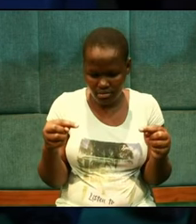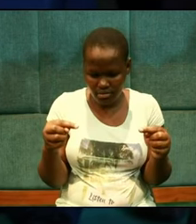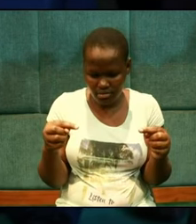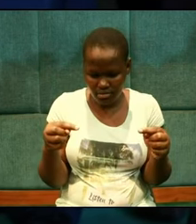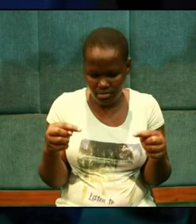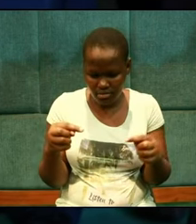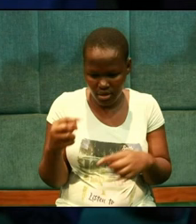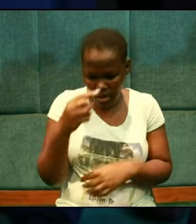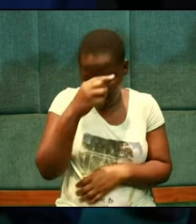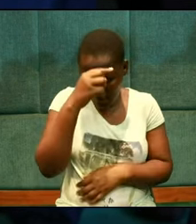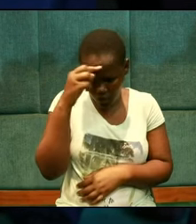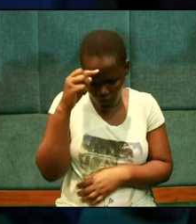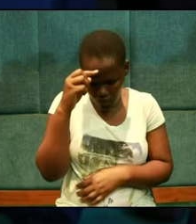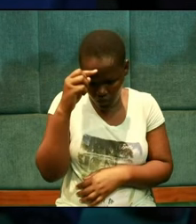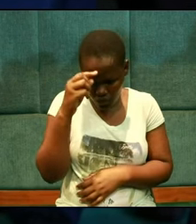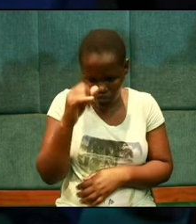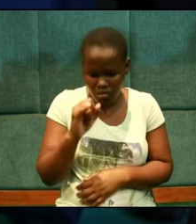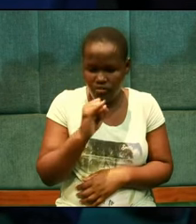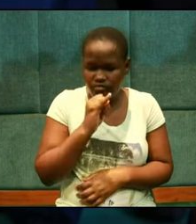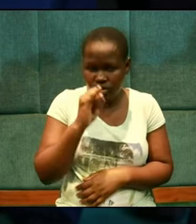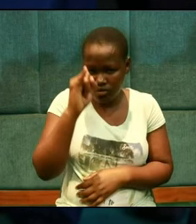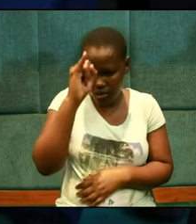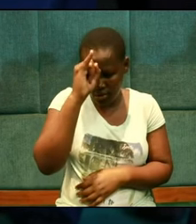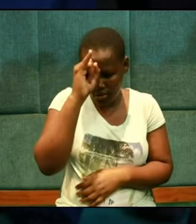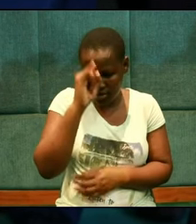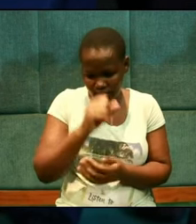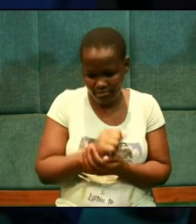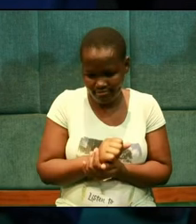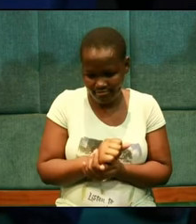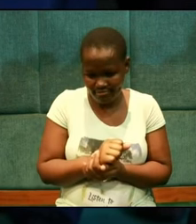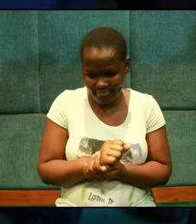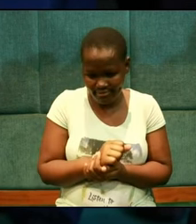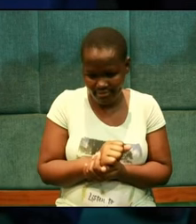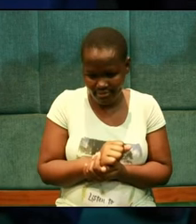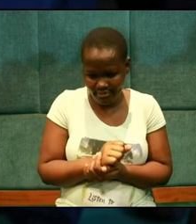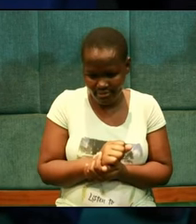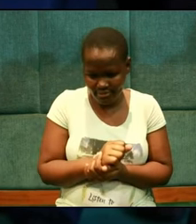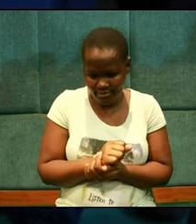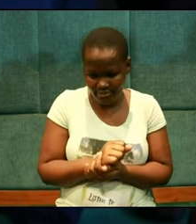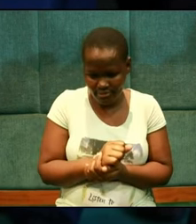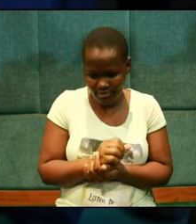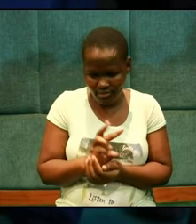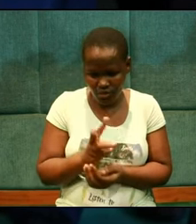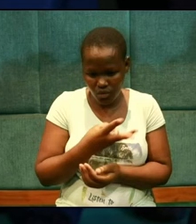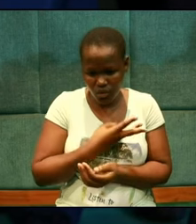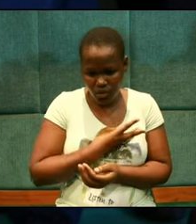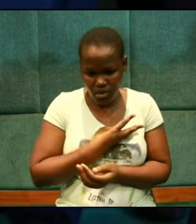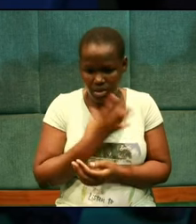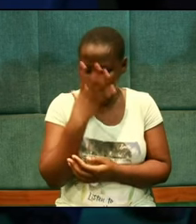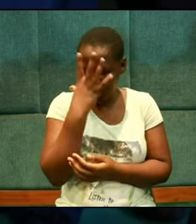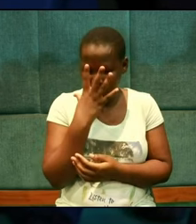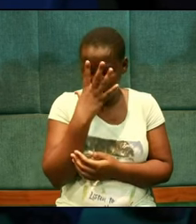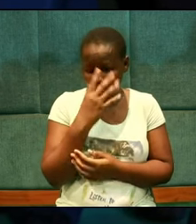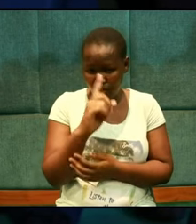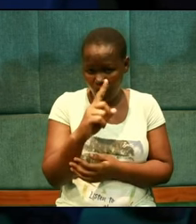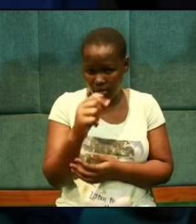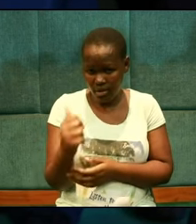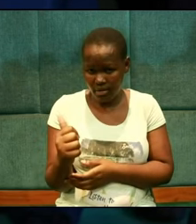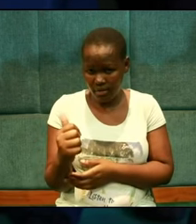just because of ignorance. We shame one another